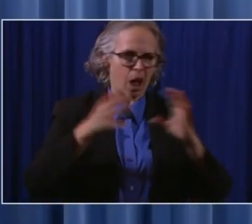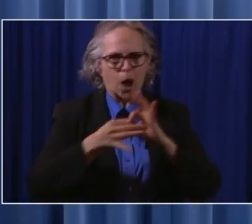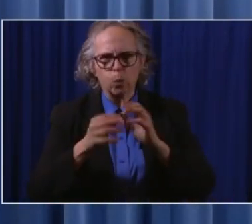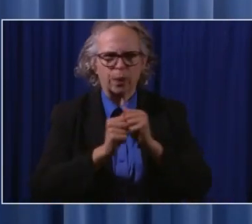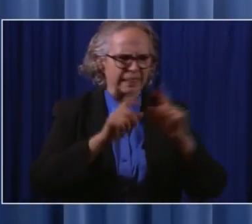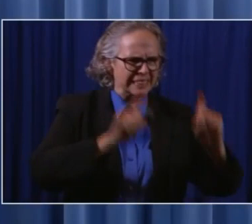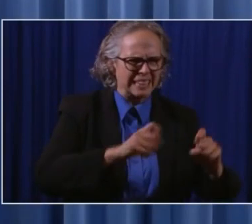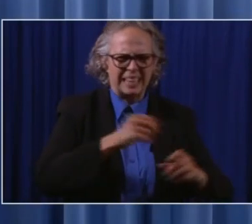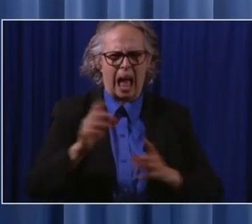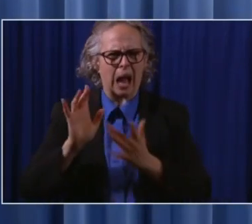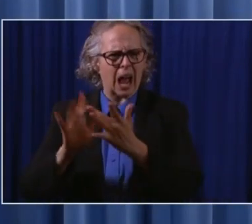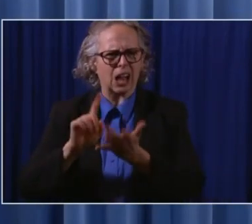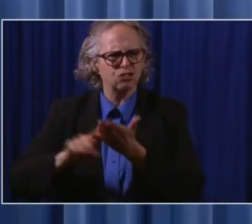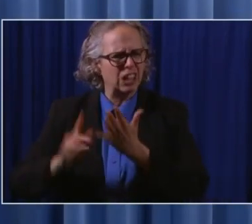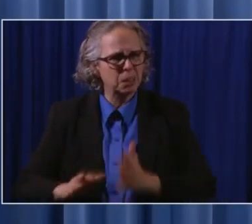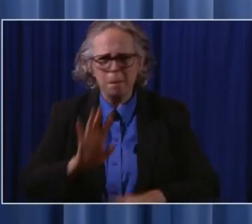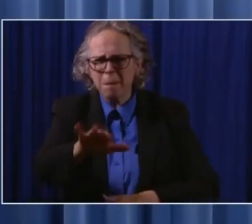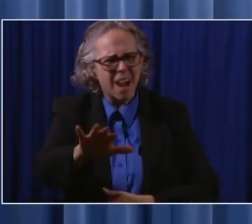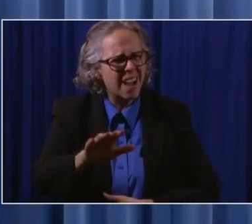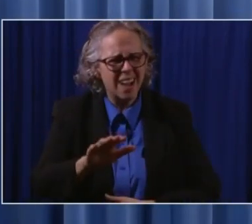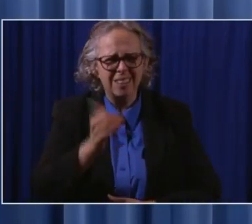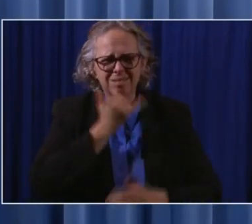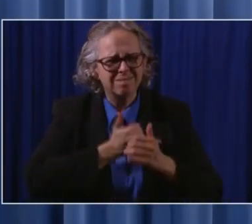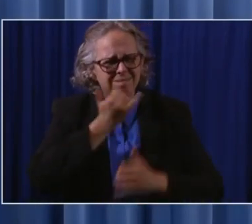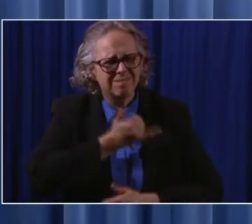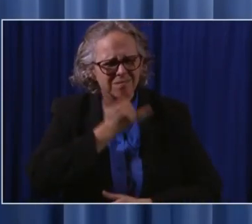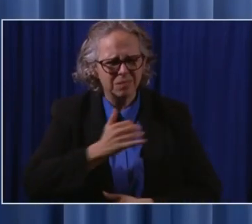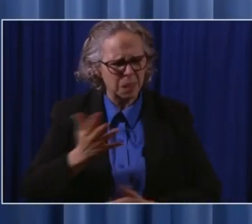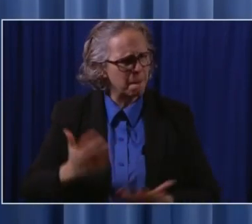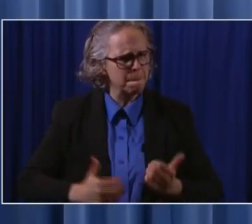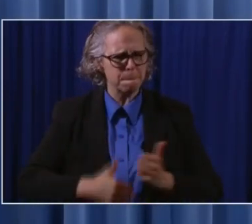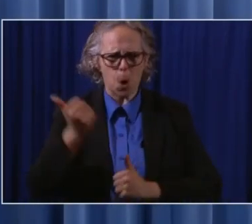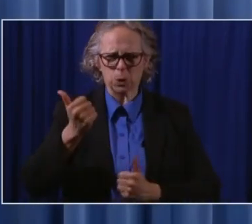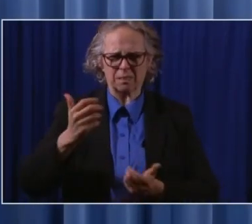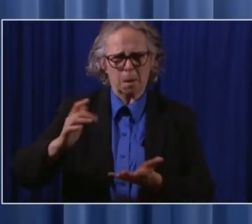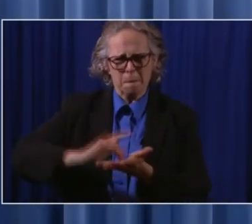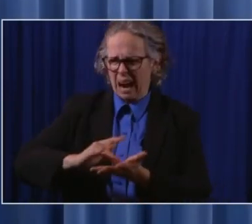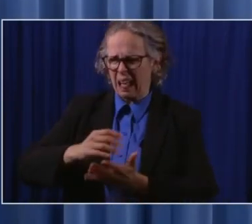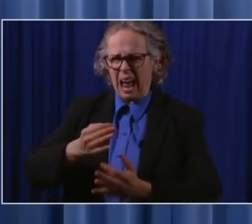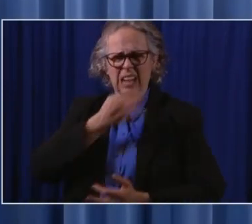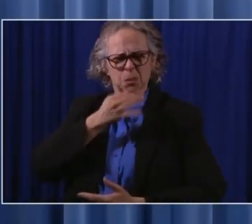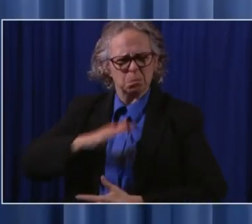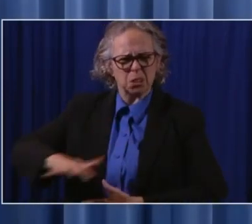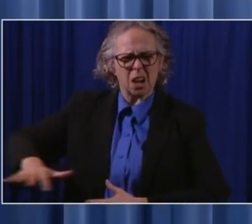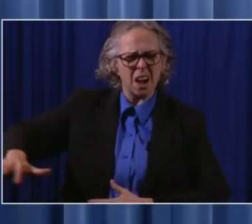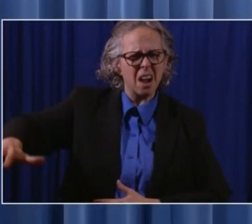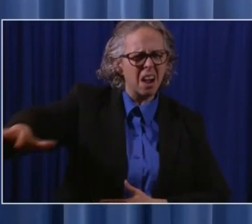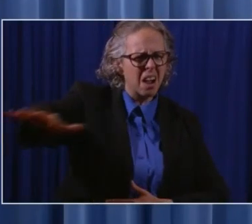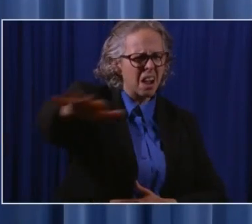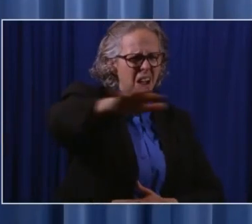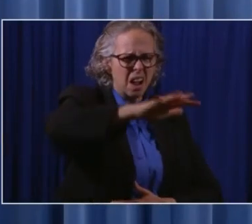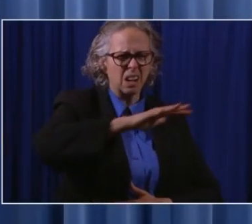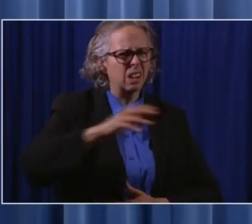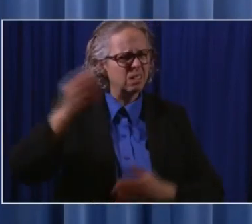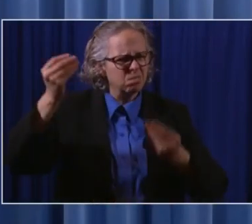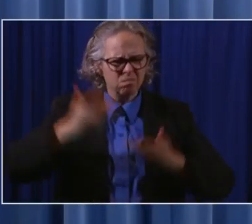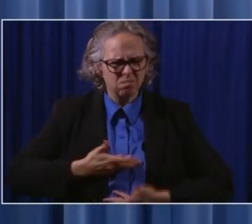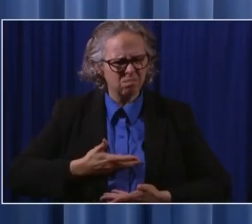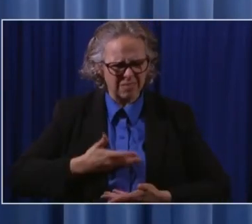majority of the medical community has come up with to intervene to slow this, short of